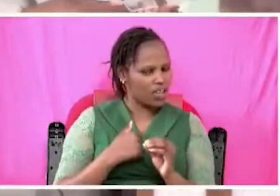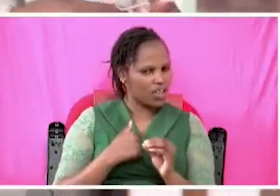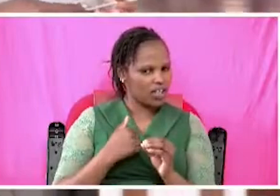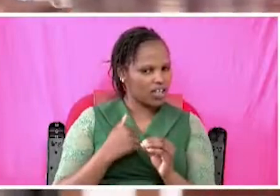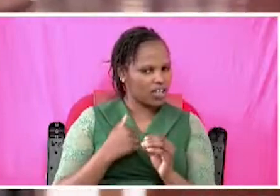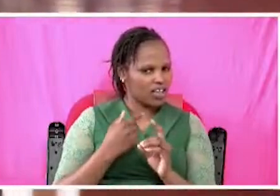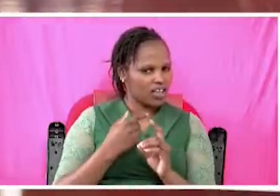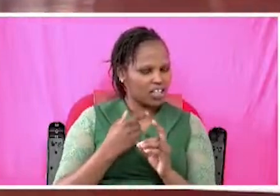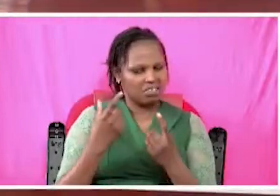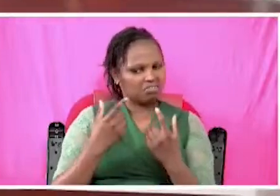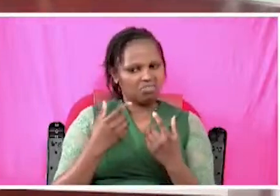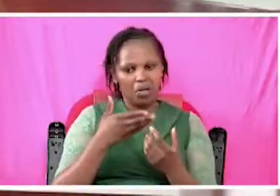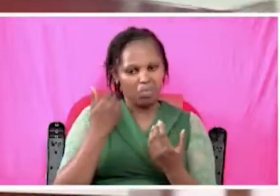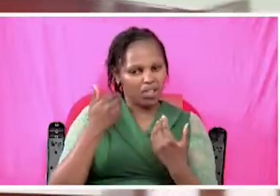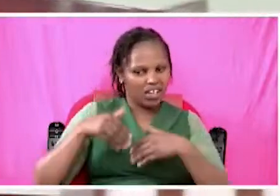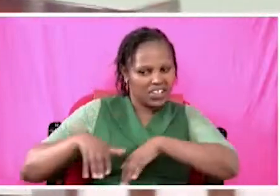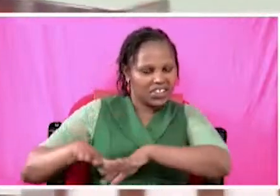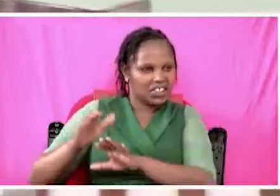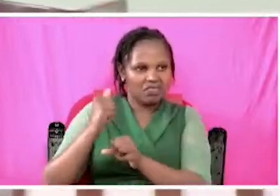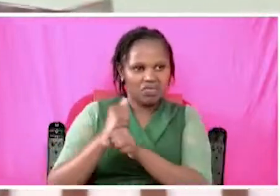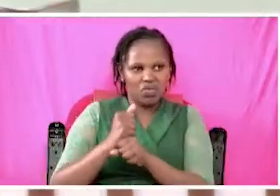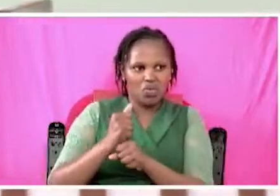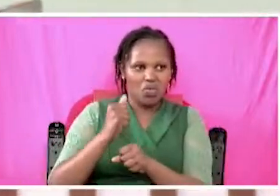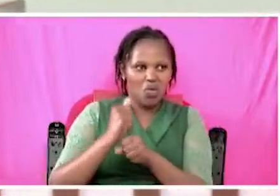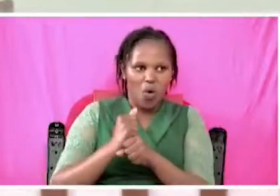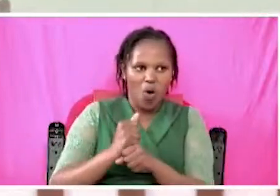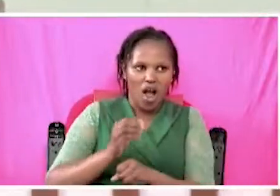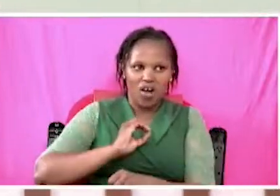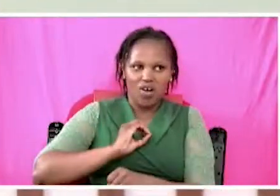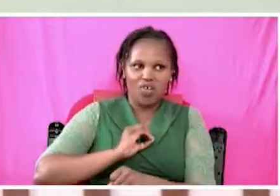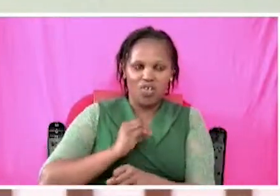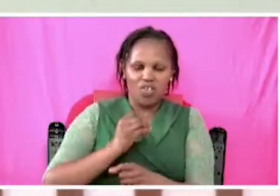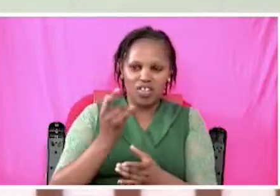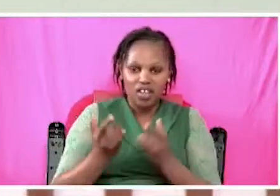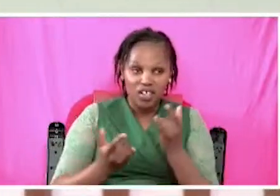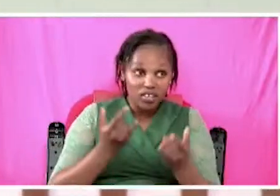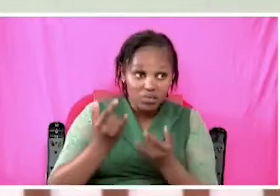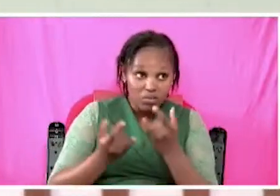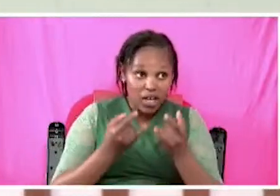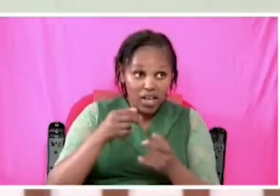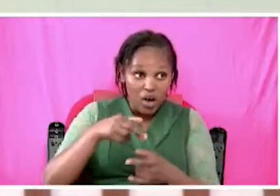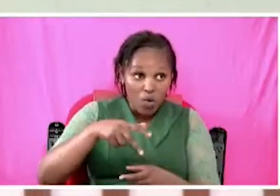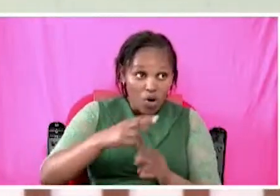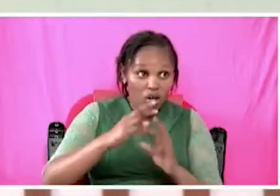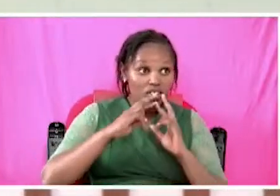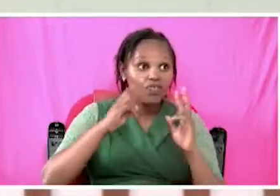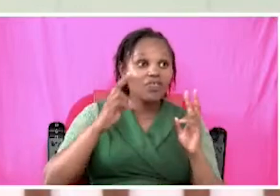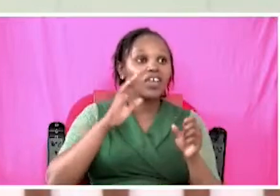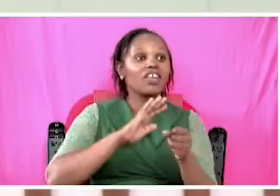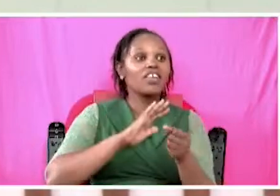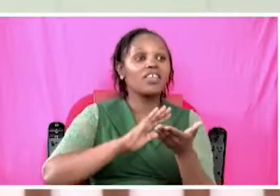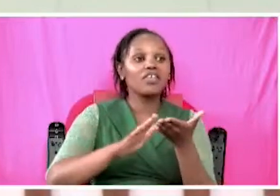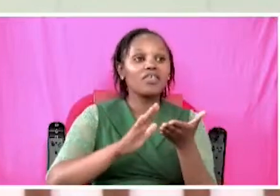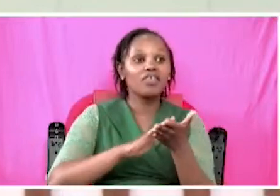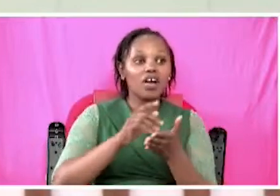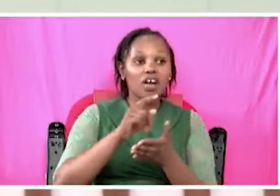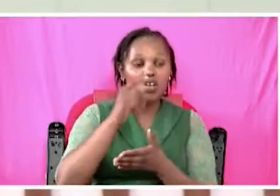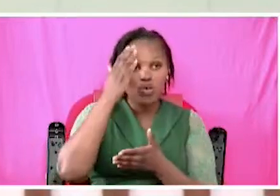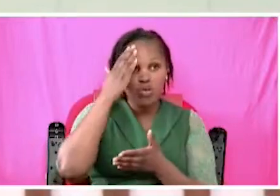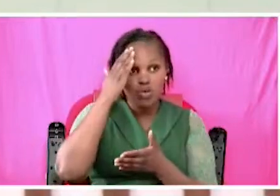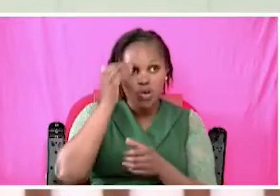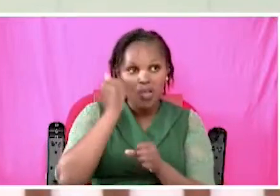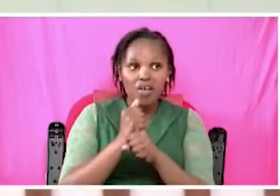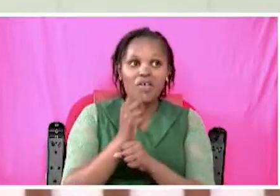its work. The spider wove very quickly, and then, you know, the work, its work was